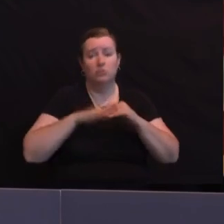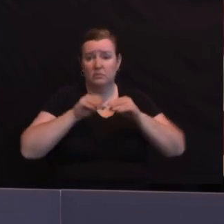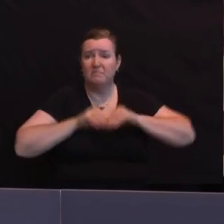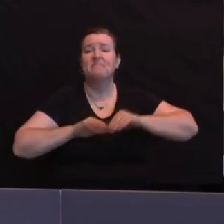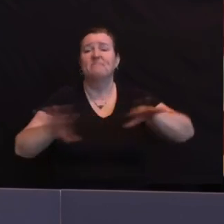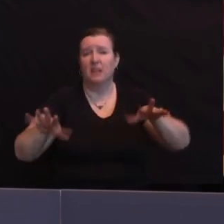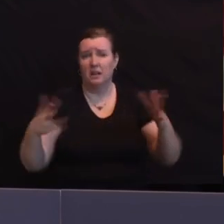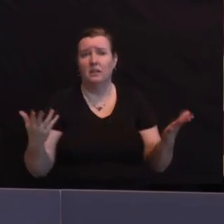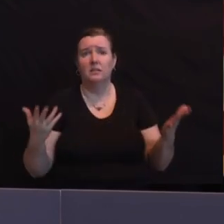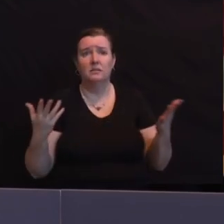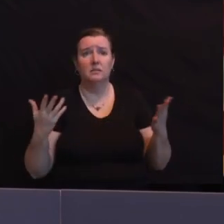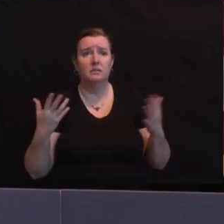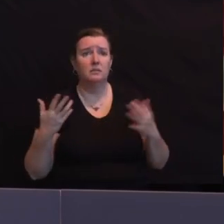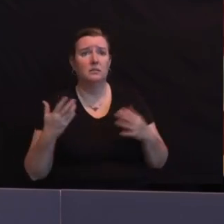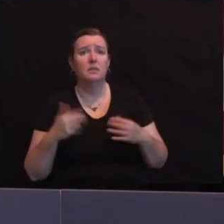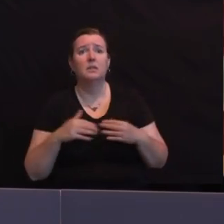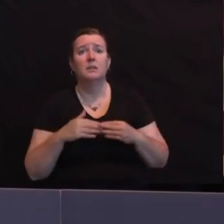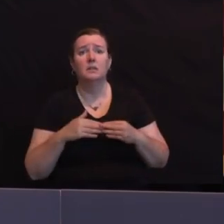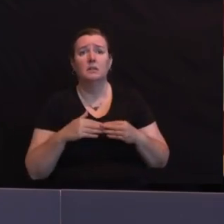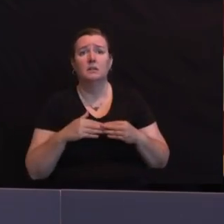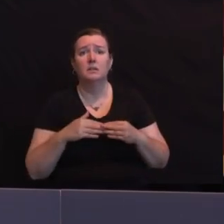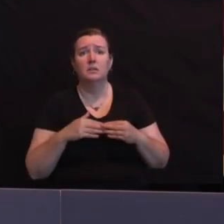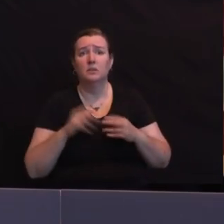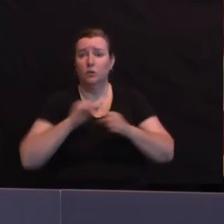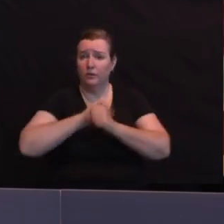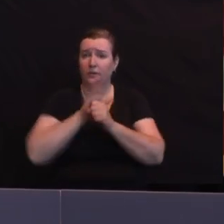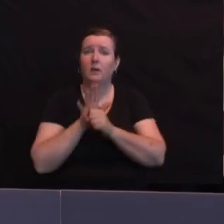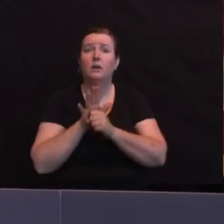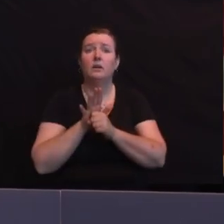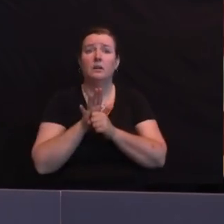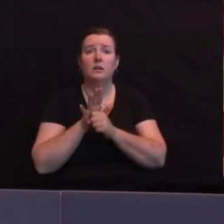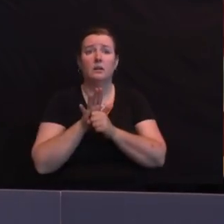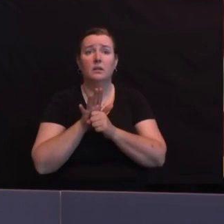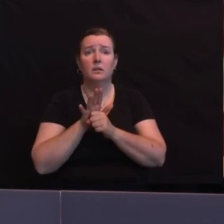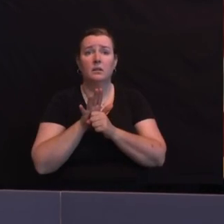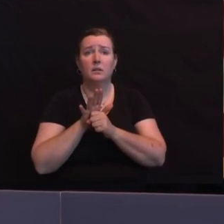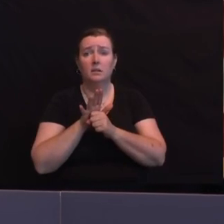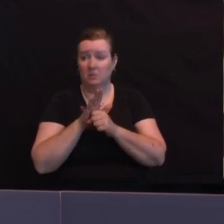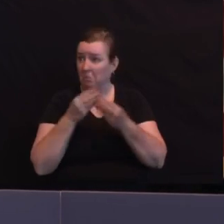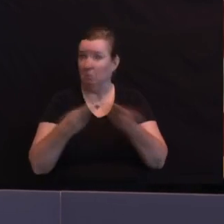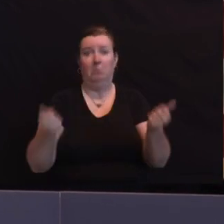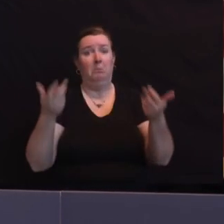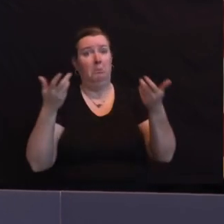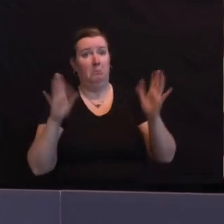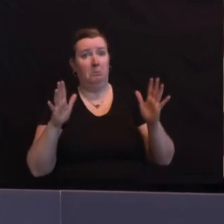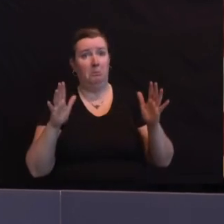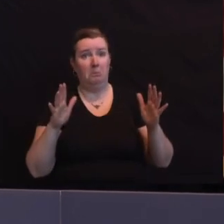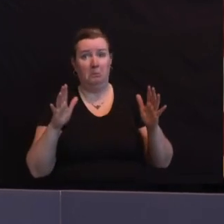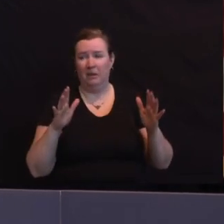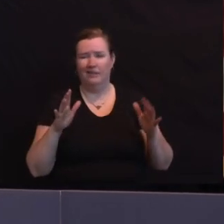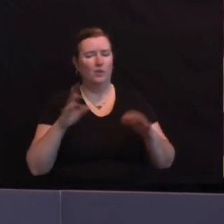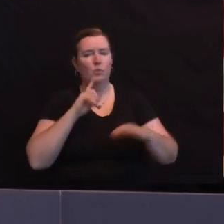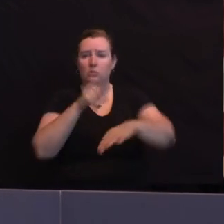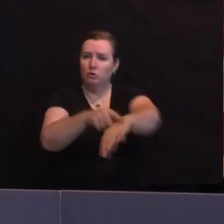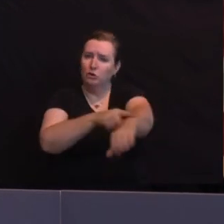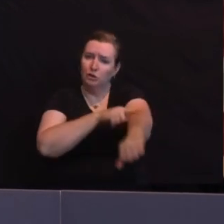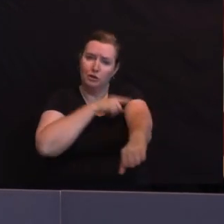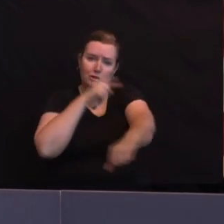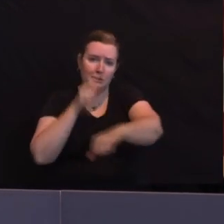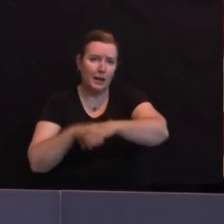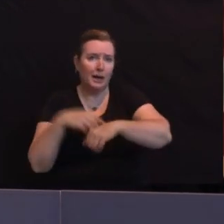fighting this enemy for a longer period of time and hope that community protection through effective vaccination against